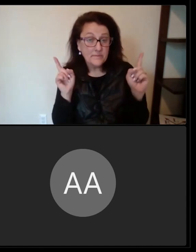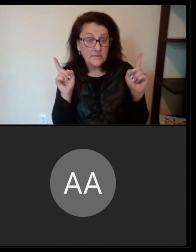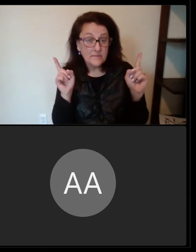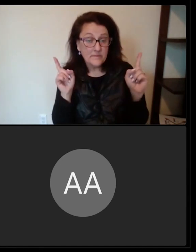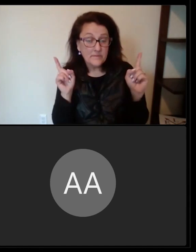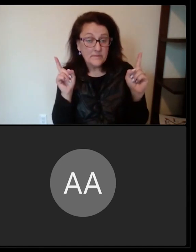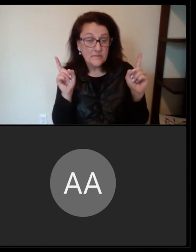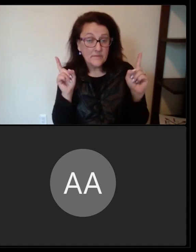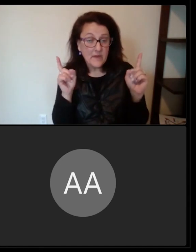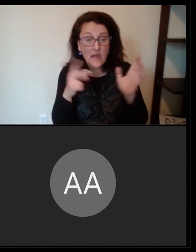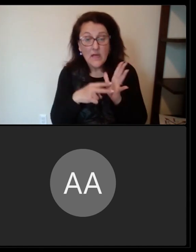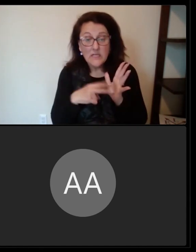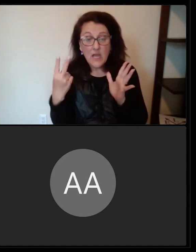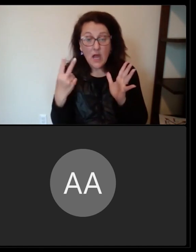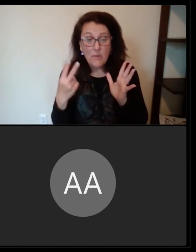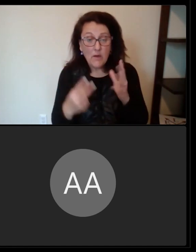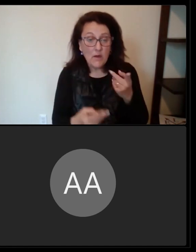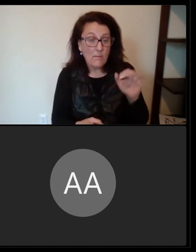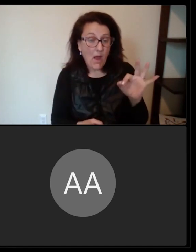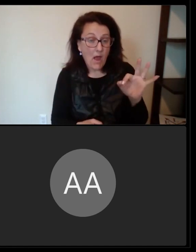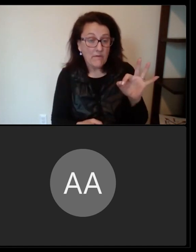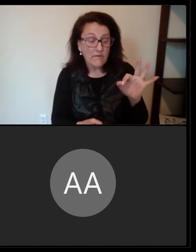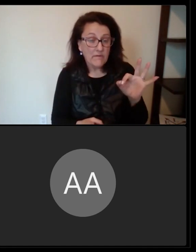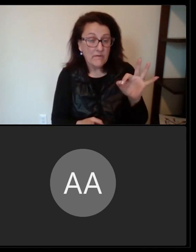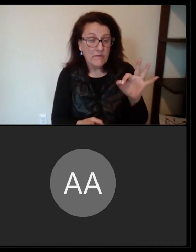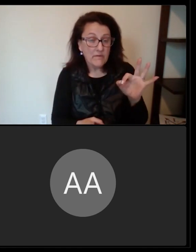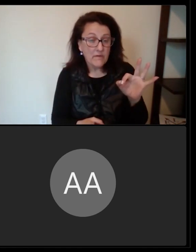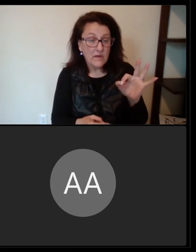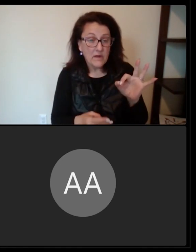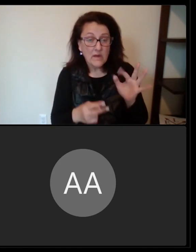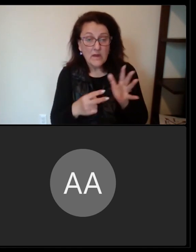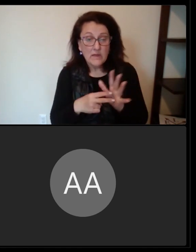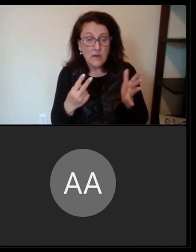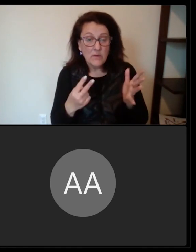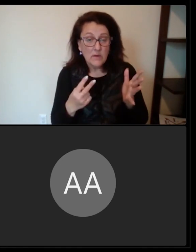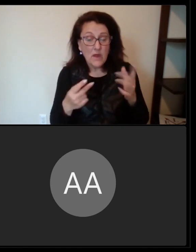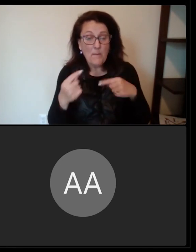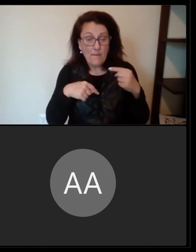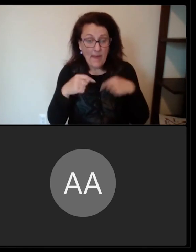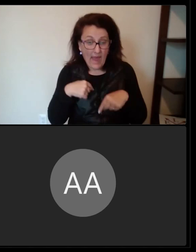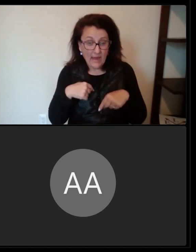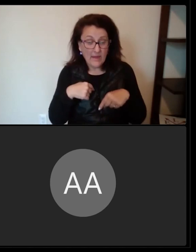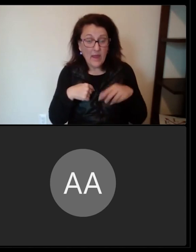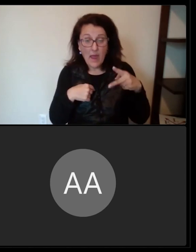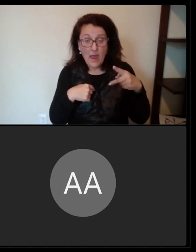So double puffs should move you forward. Double sips should generally move you back.